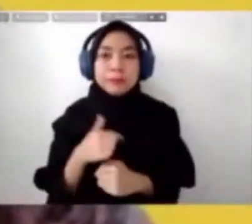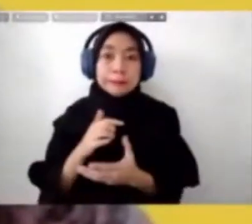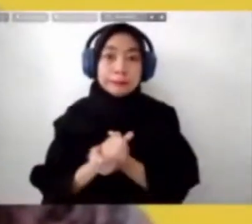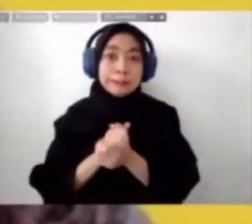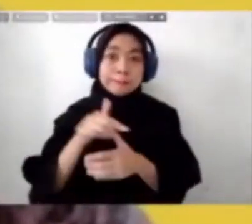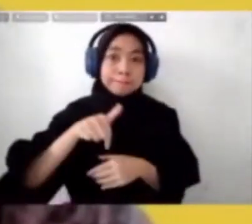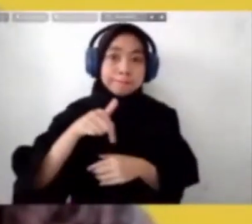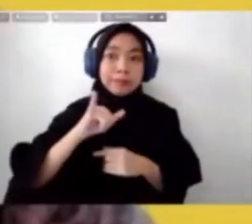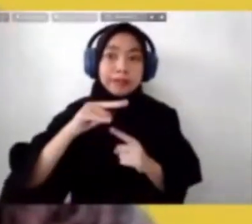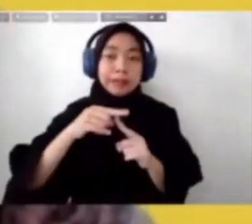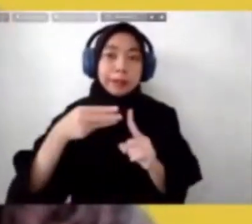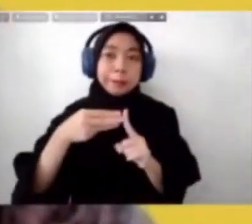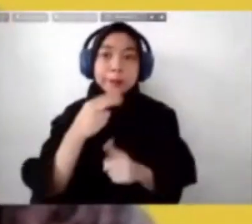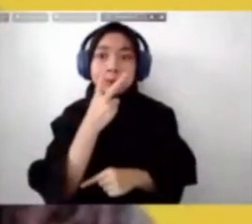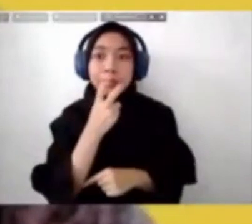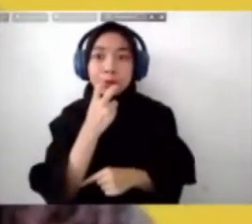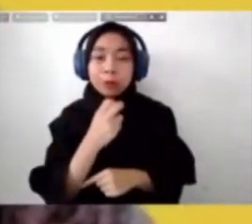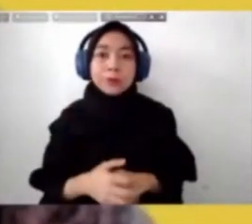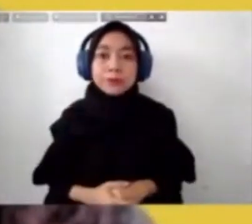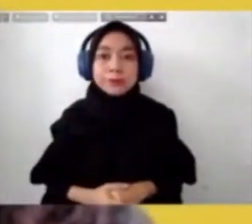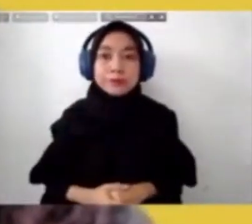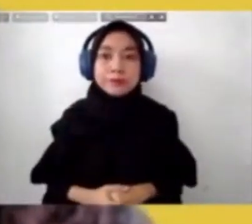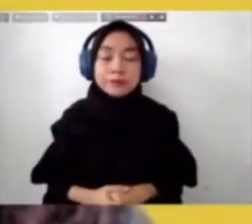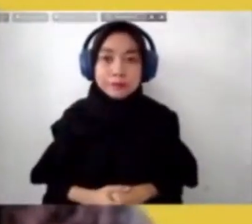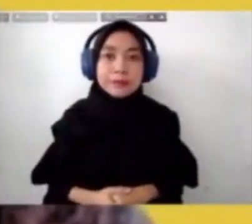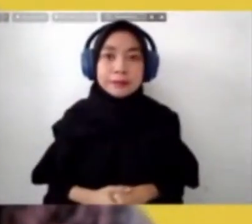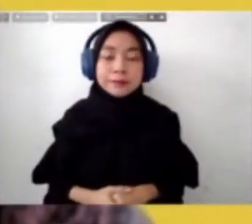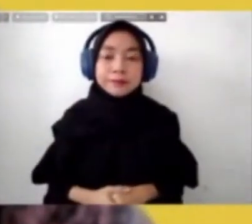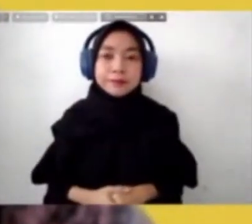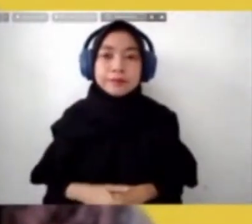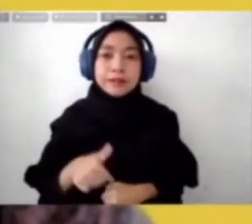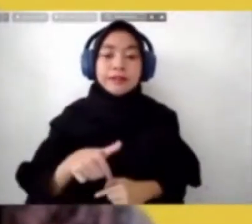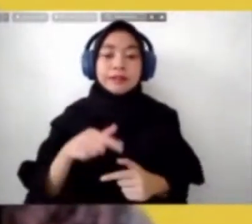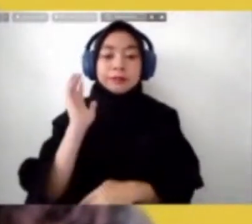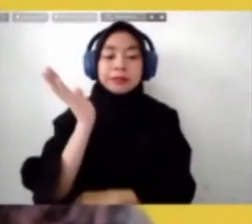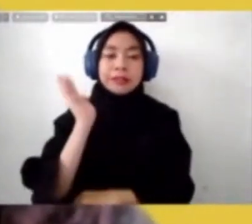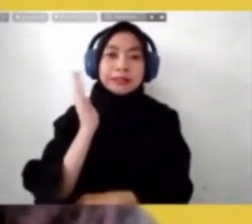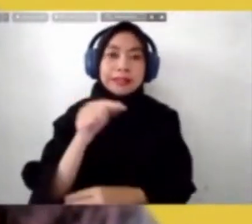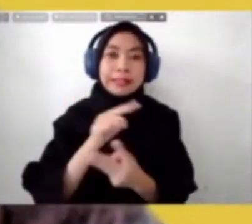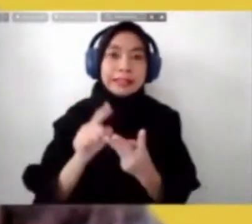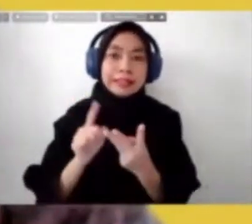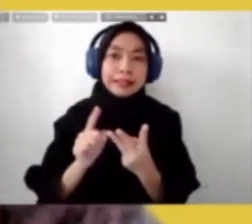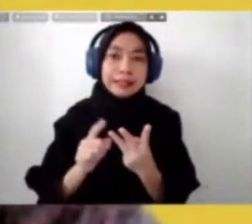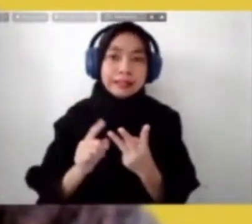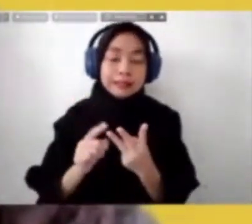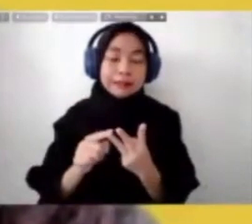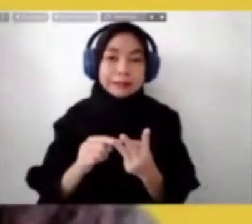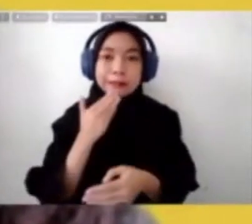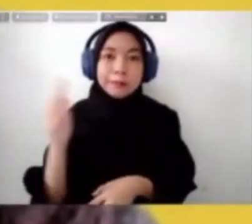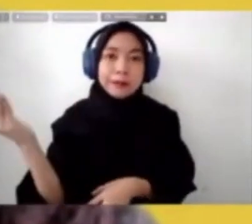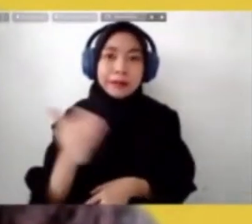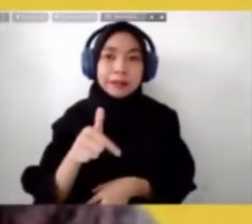again, welcome to the third plenary sessions of the second International Conference on Art, Craft, Culture, and Design, or